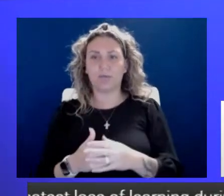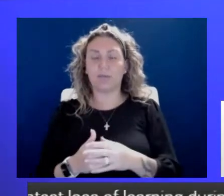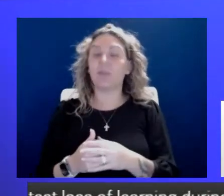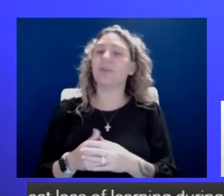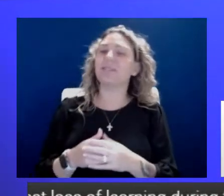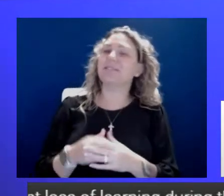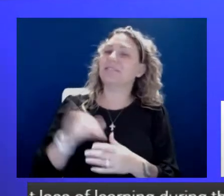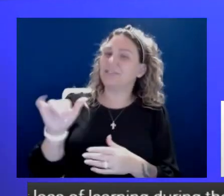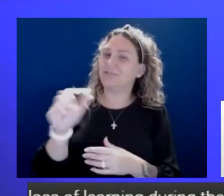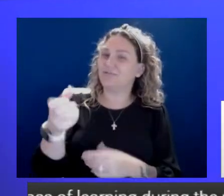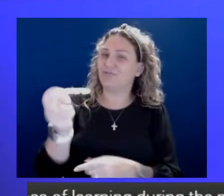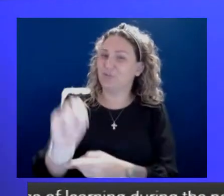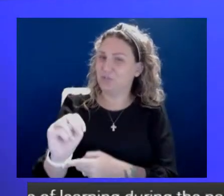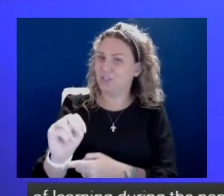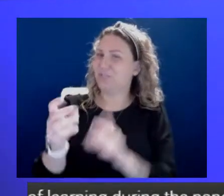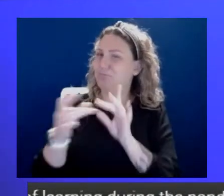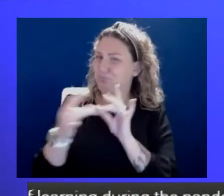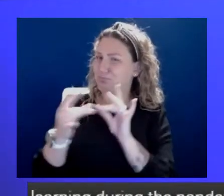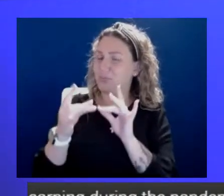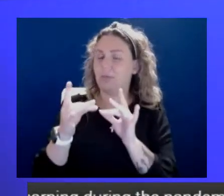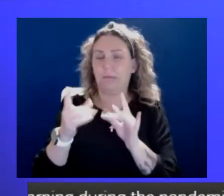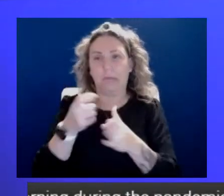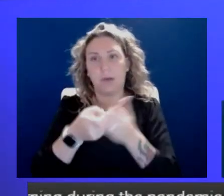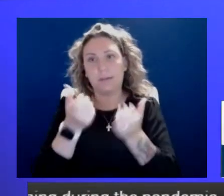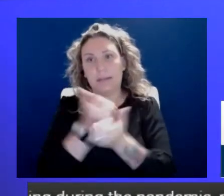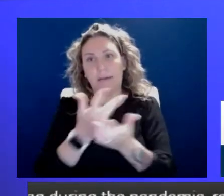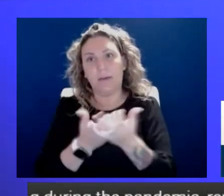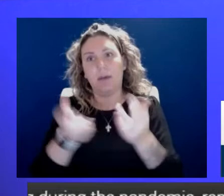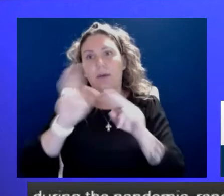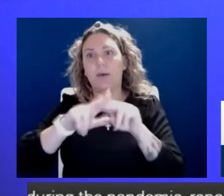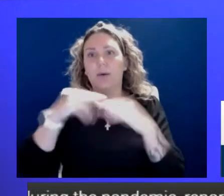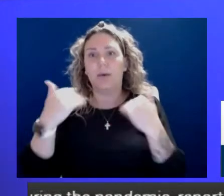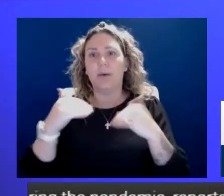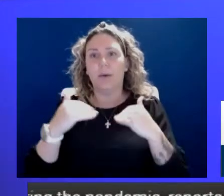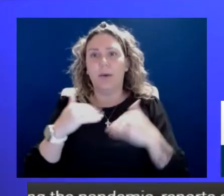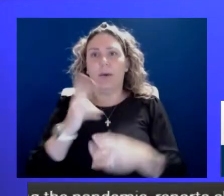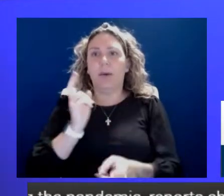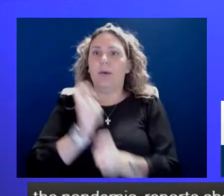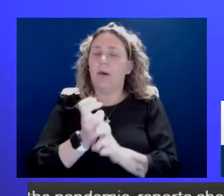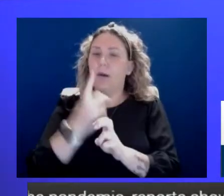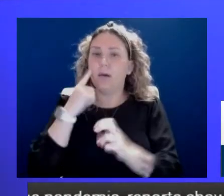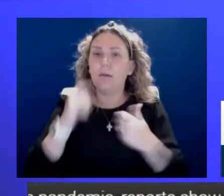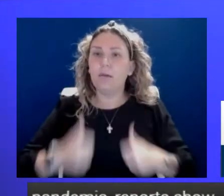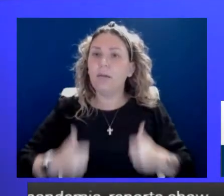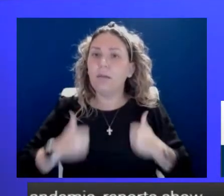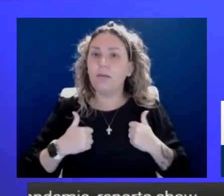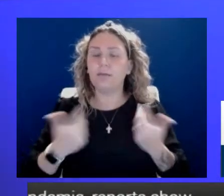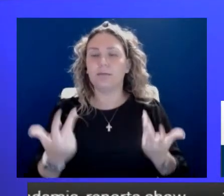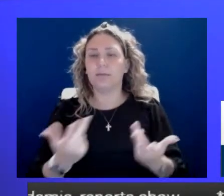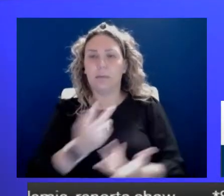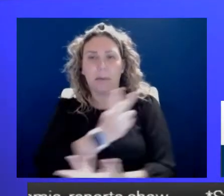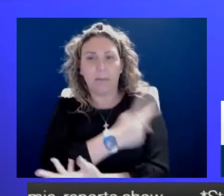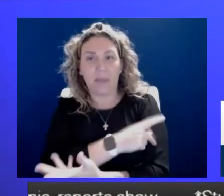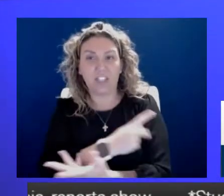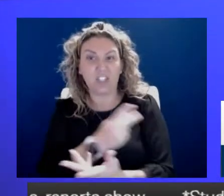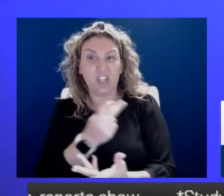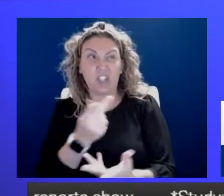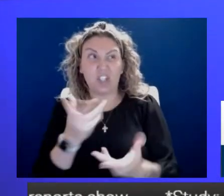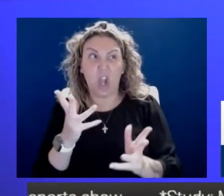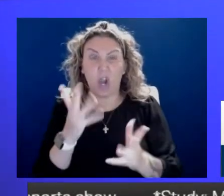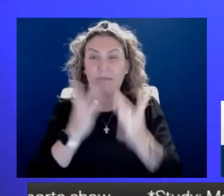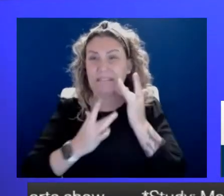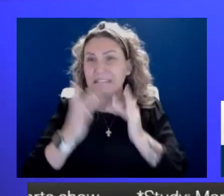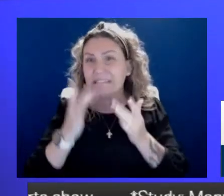the cost of everything is up, and that makes life harder, especially for patients who are already financially drained and on a